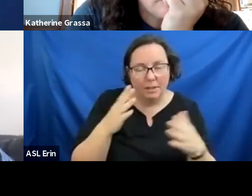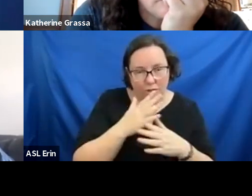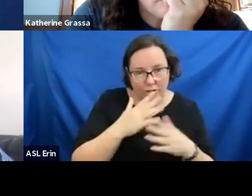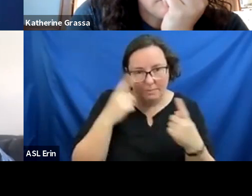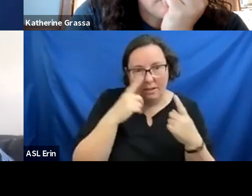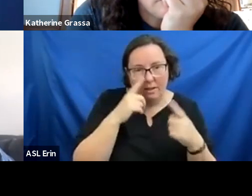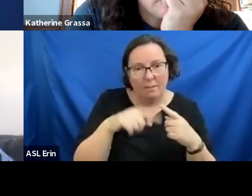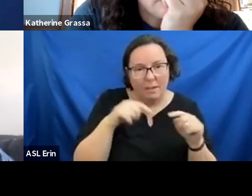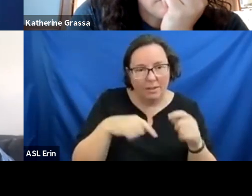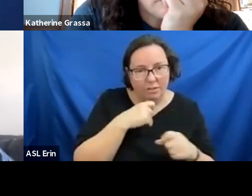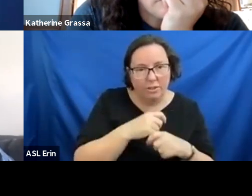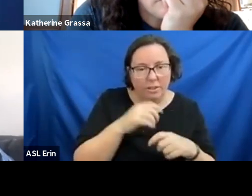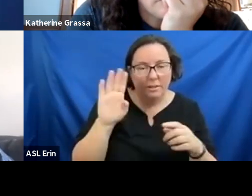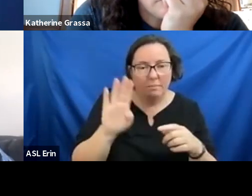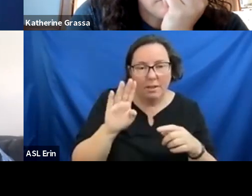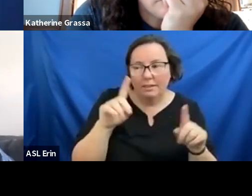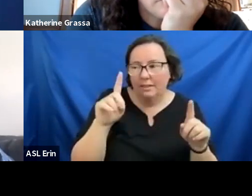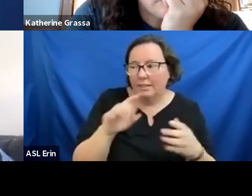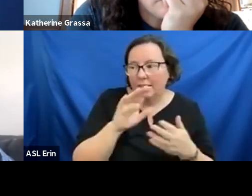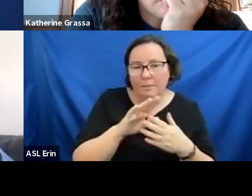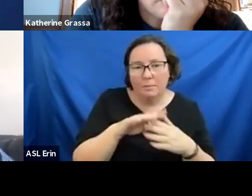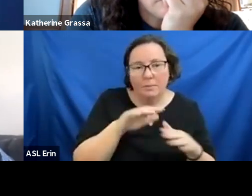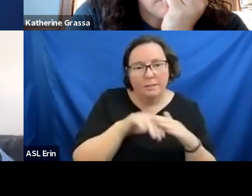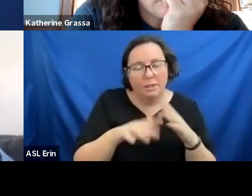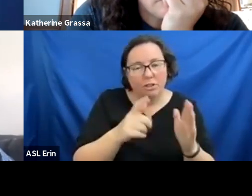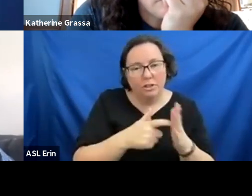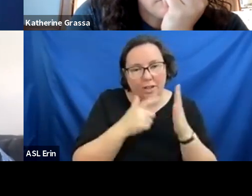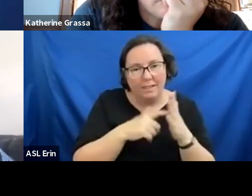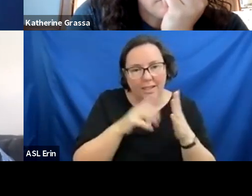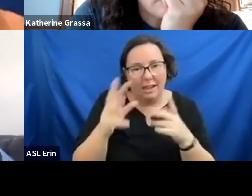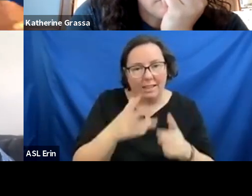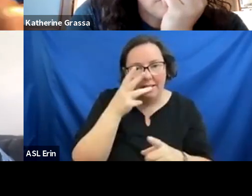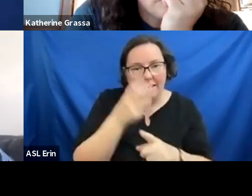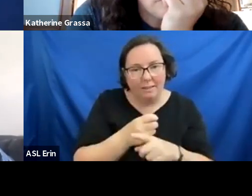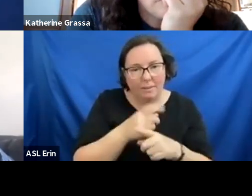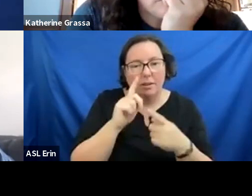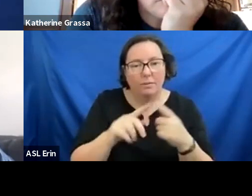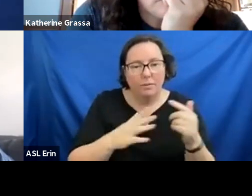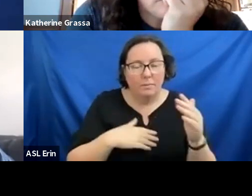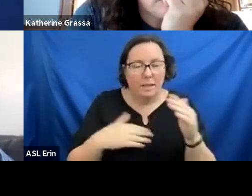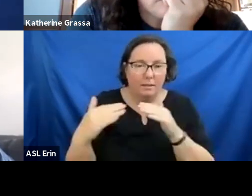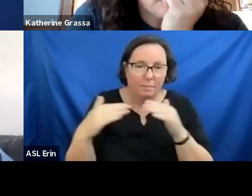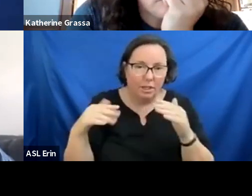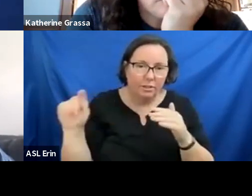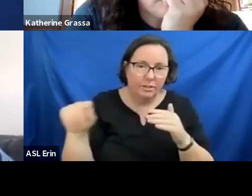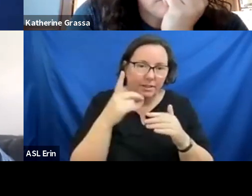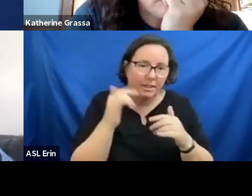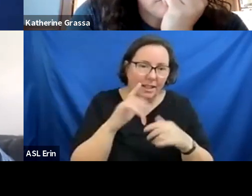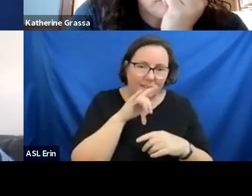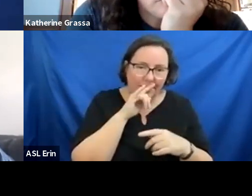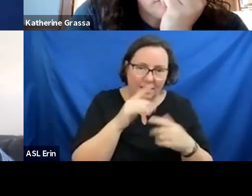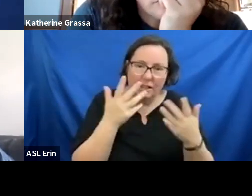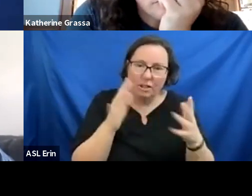about this year's Boston Exam School's admission criteria and the impact it brought to my fellow peers. As a kid, I have always